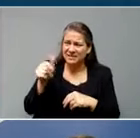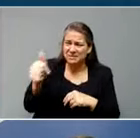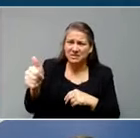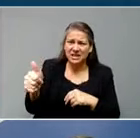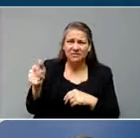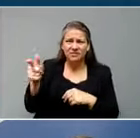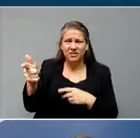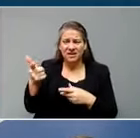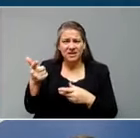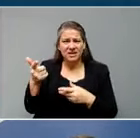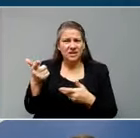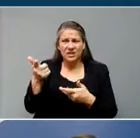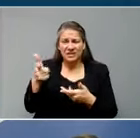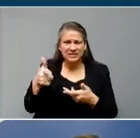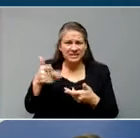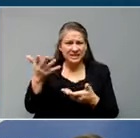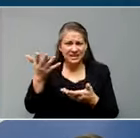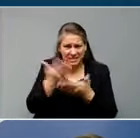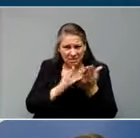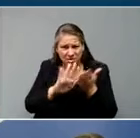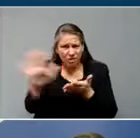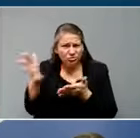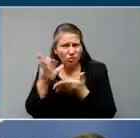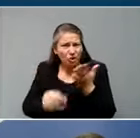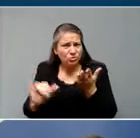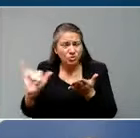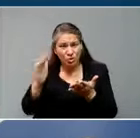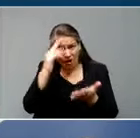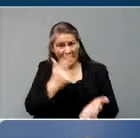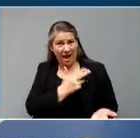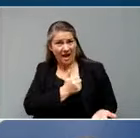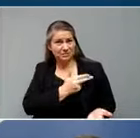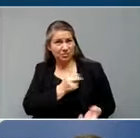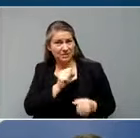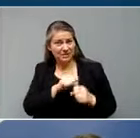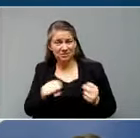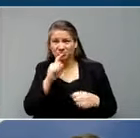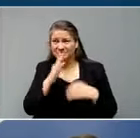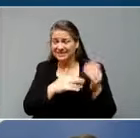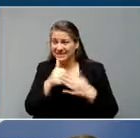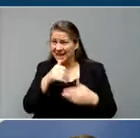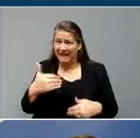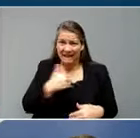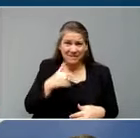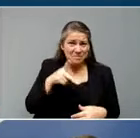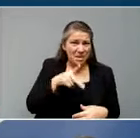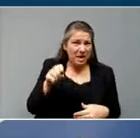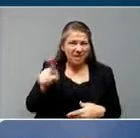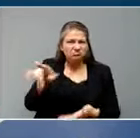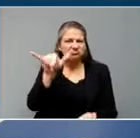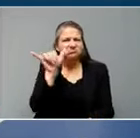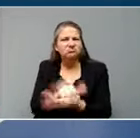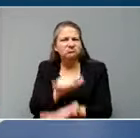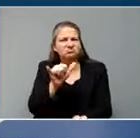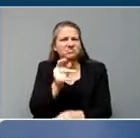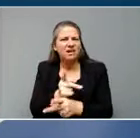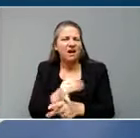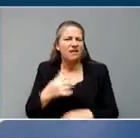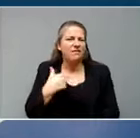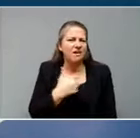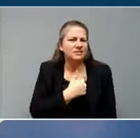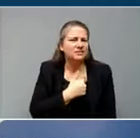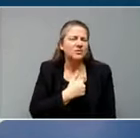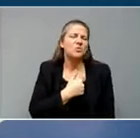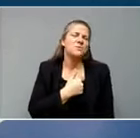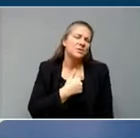hospital systems that even when we didn't have the right PPE, still took care of us. So I want to thank